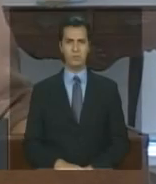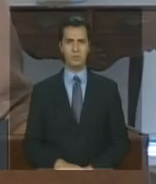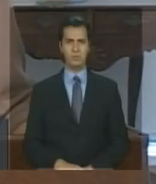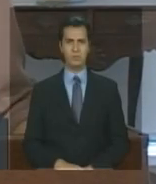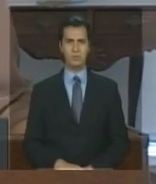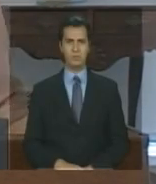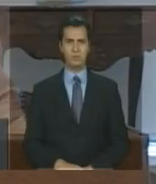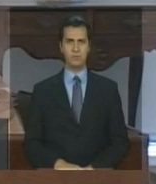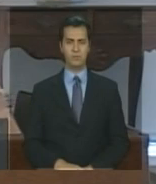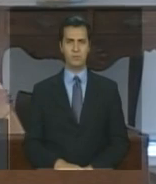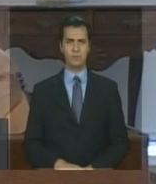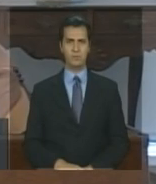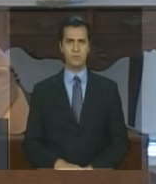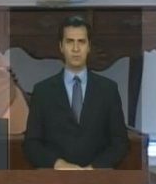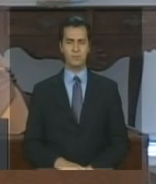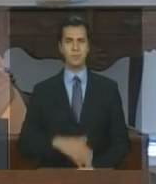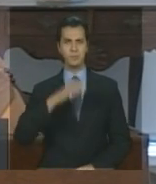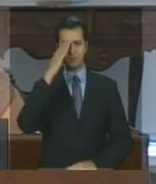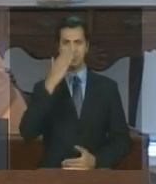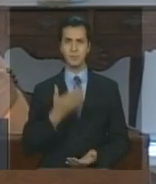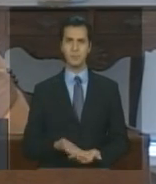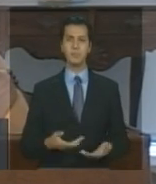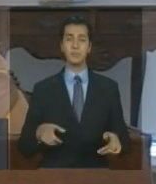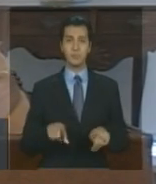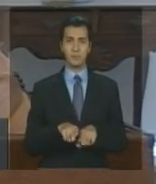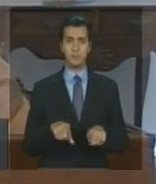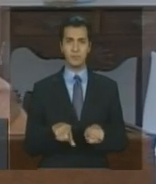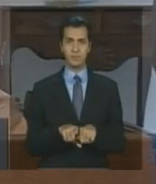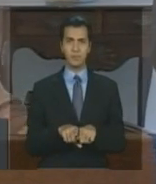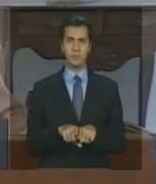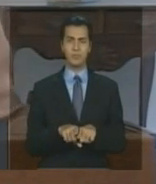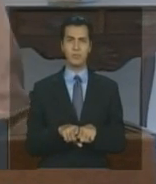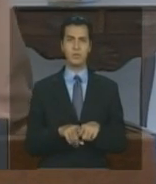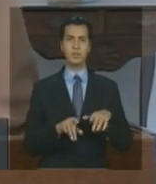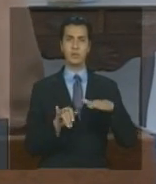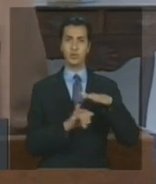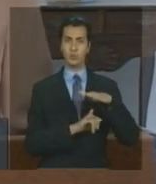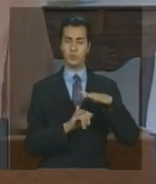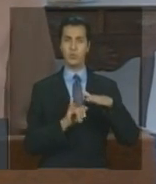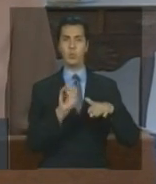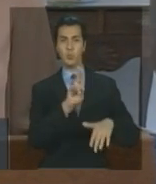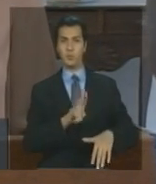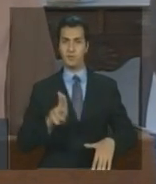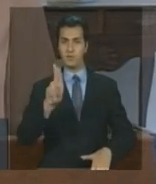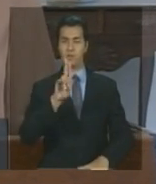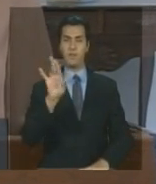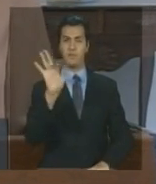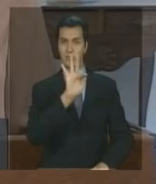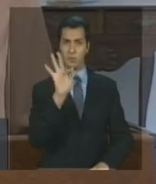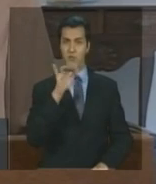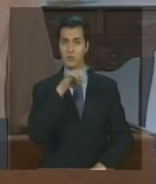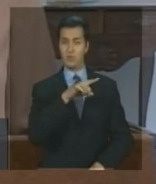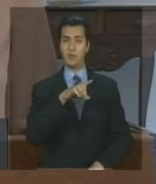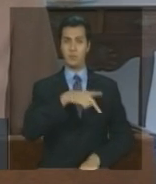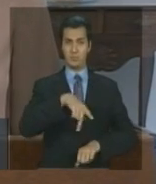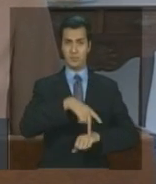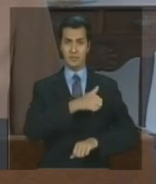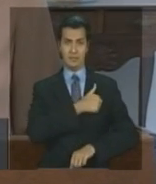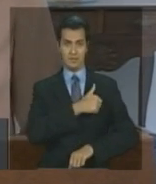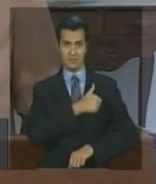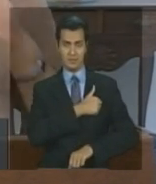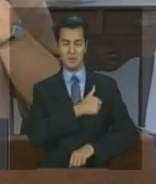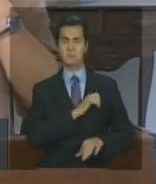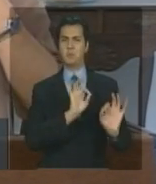dúvida, a qualidade das instituições acadêmicas do Canadá e as